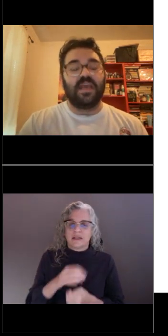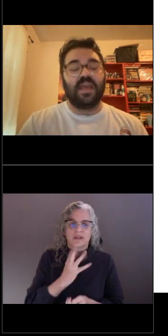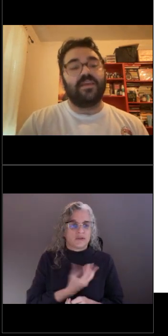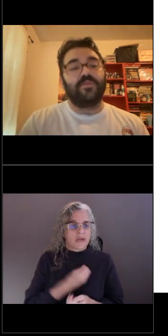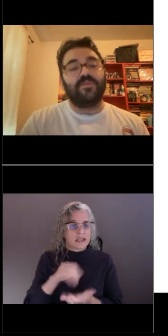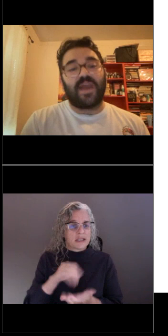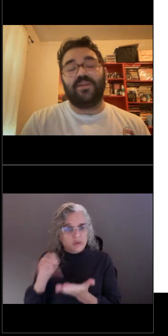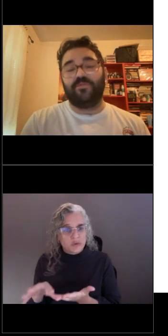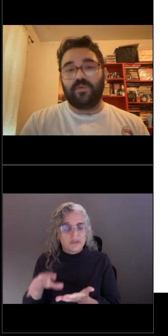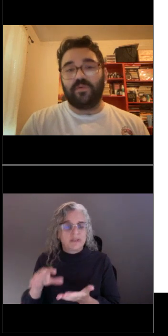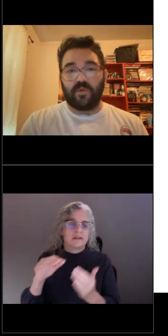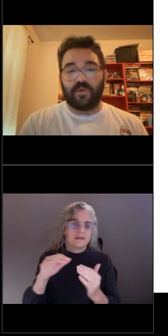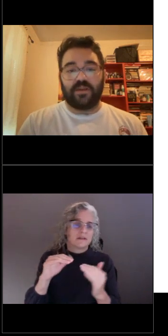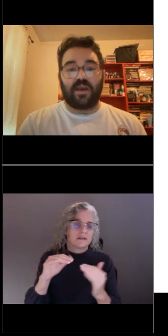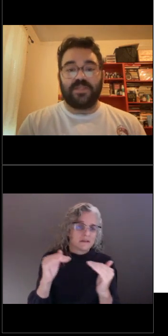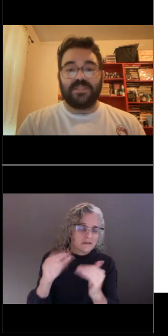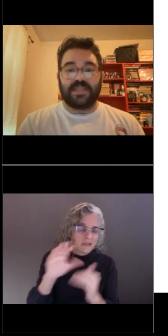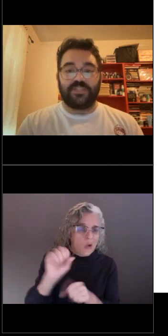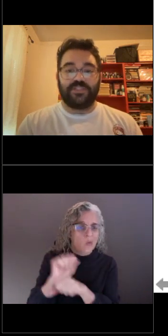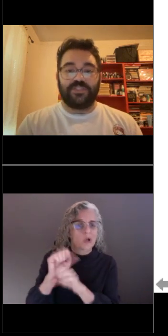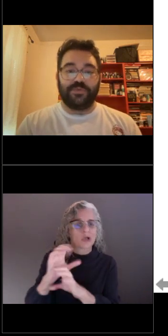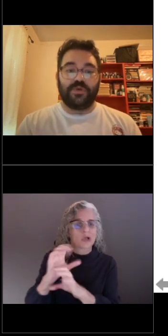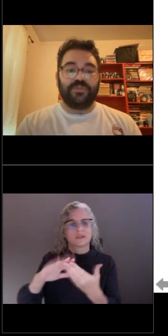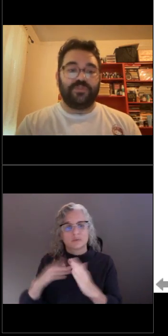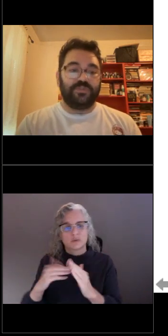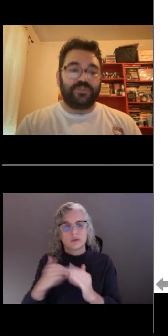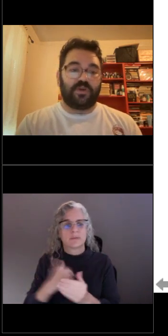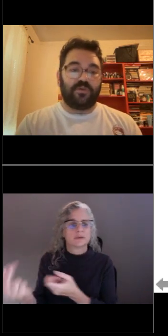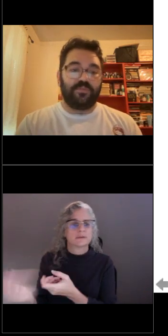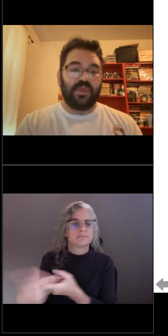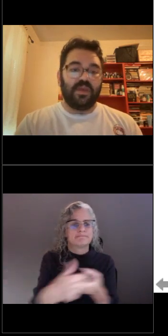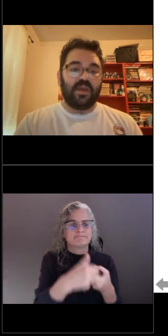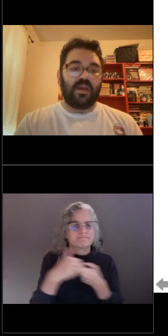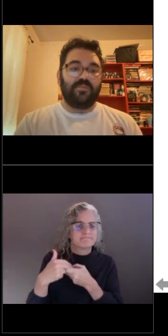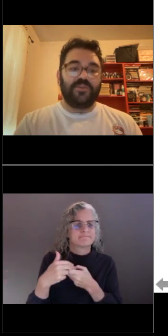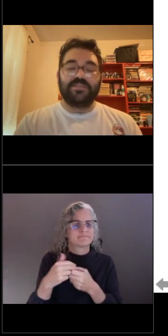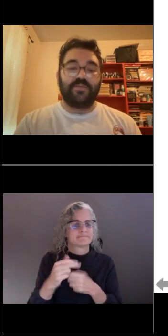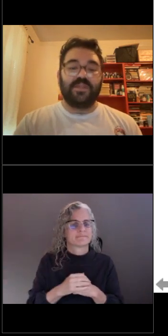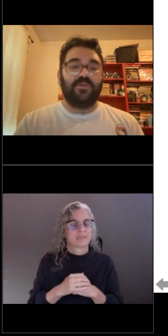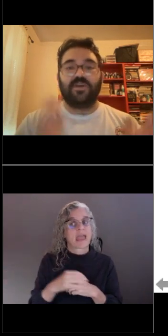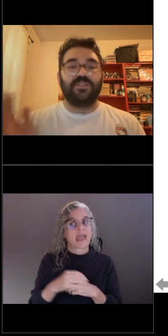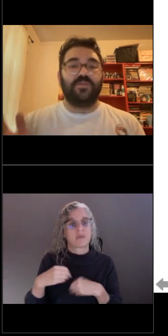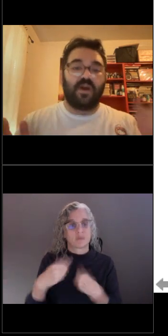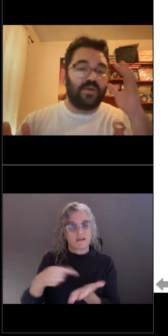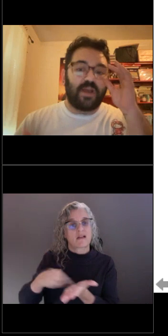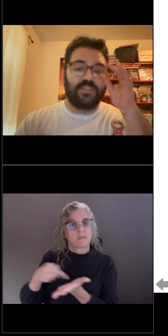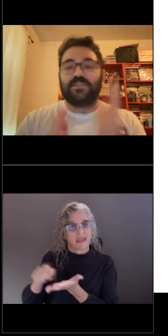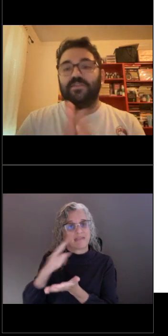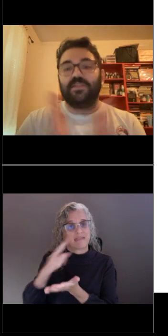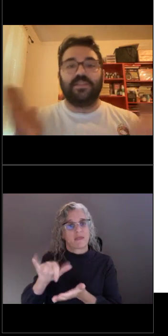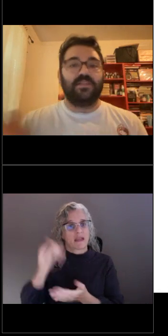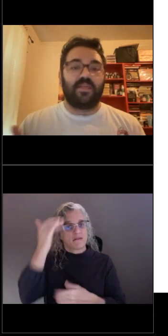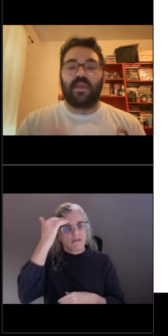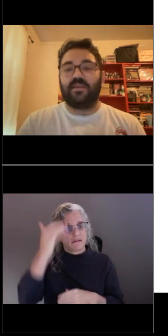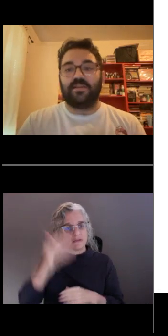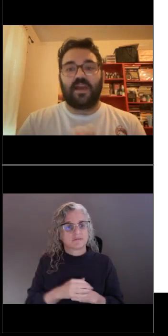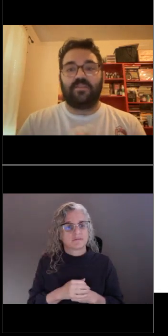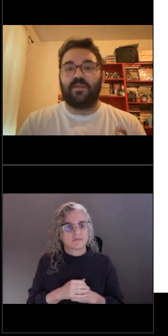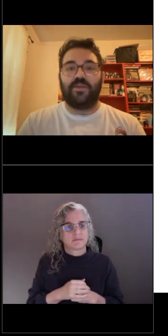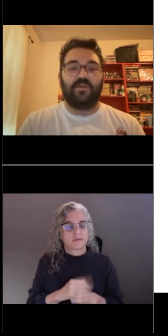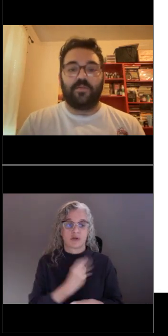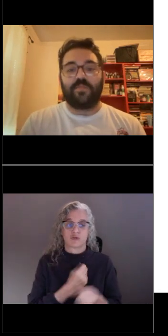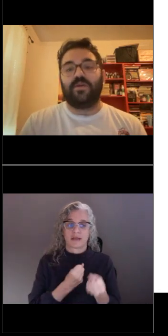important, and providing real reward and compensation to those who do so. Trans affirming language is also an ongoing project. So this isn't the thing,